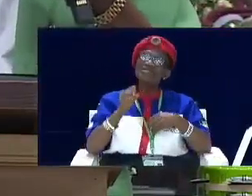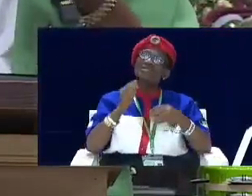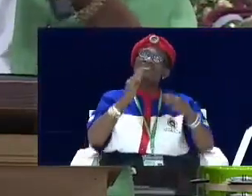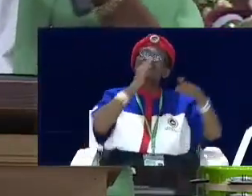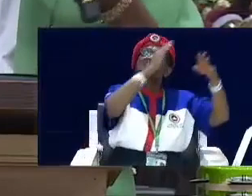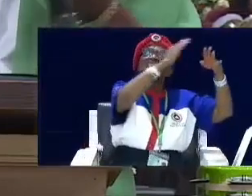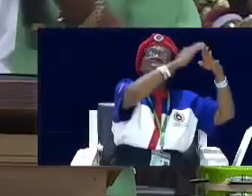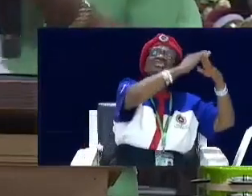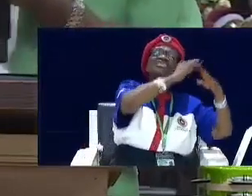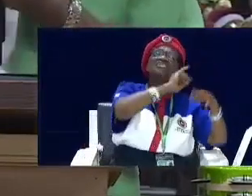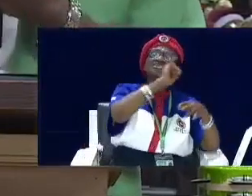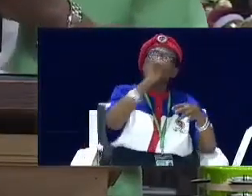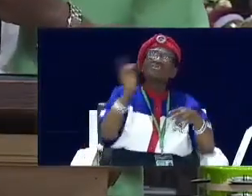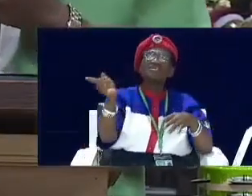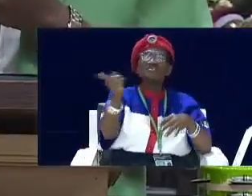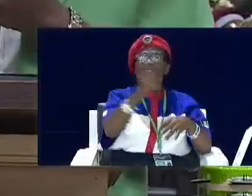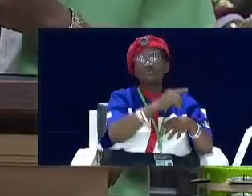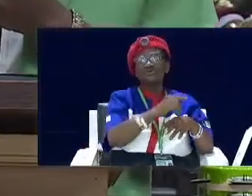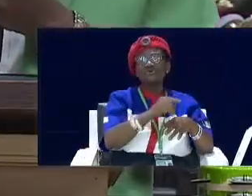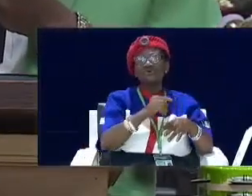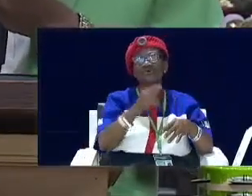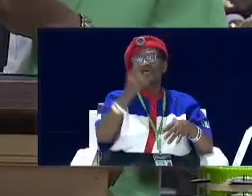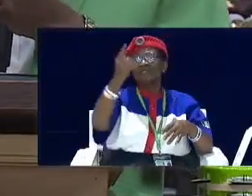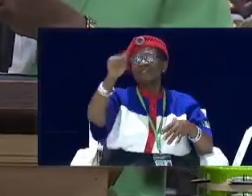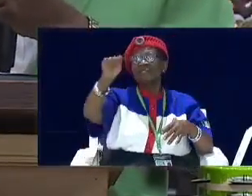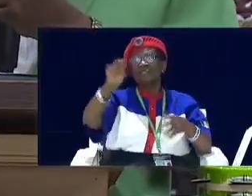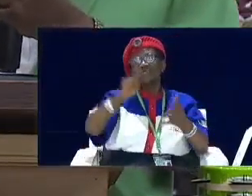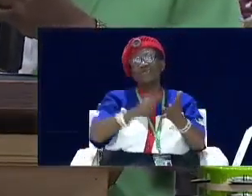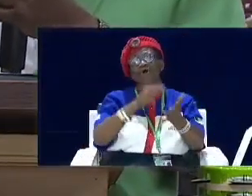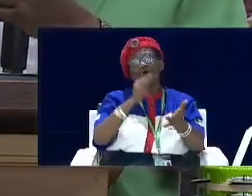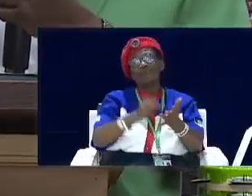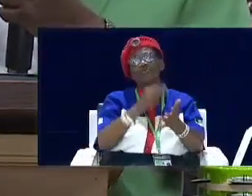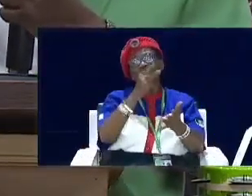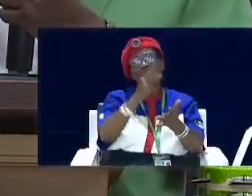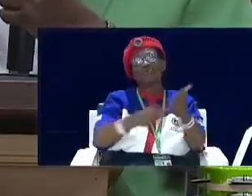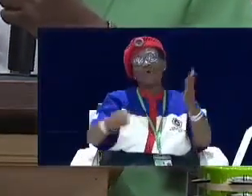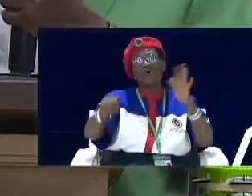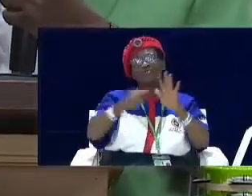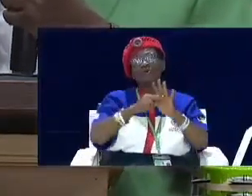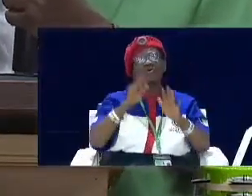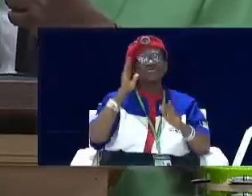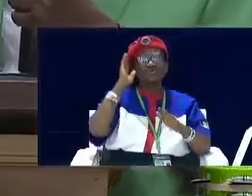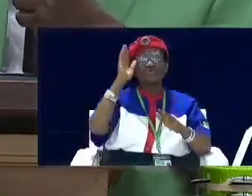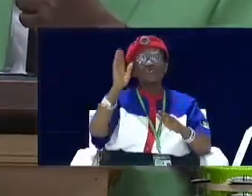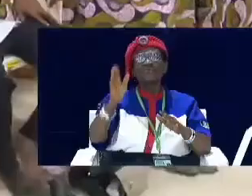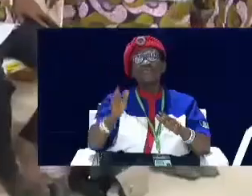double portion will roast them now. Amen. Iloko meji.